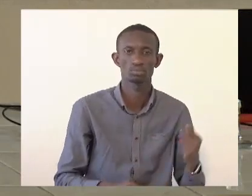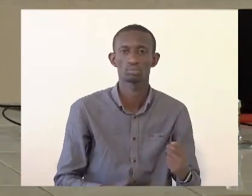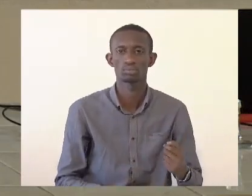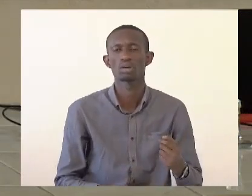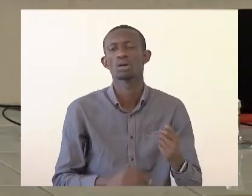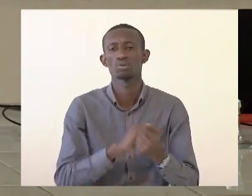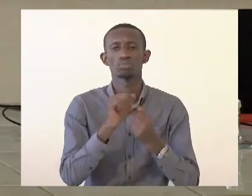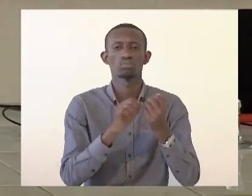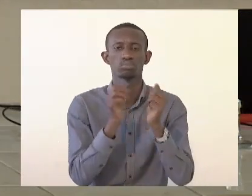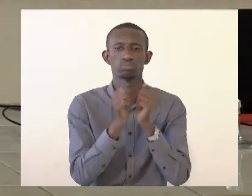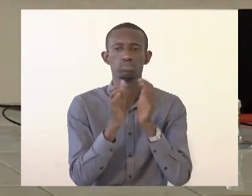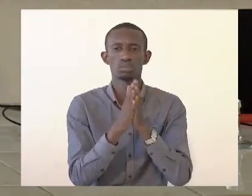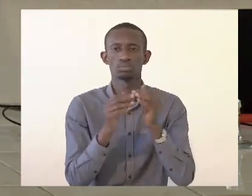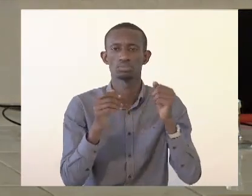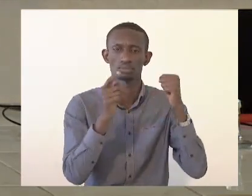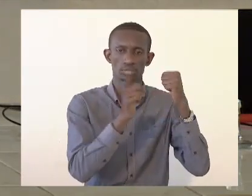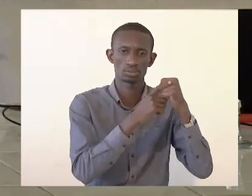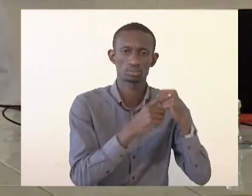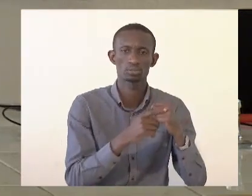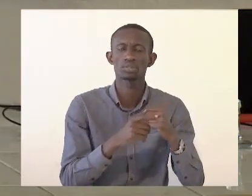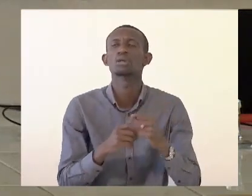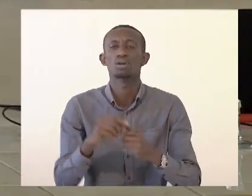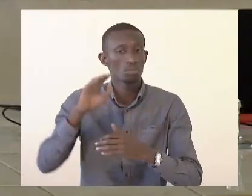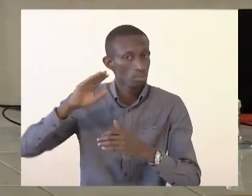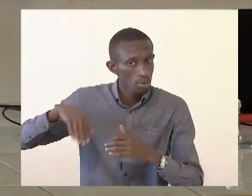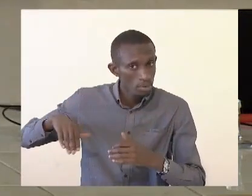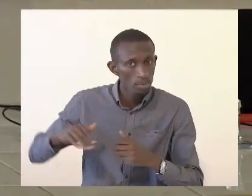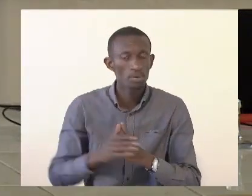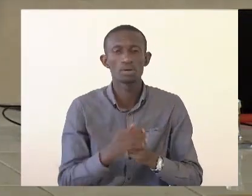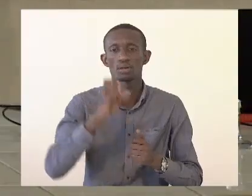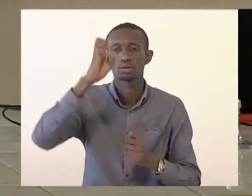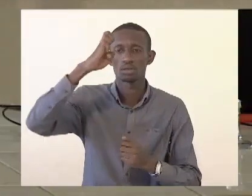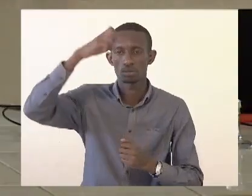of 6. And the last equation we have